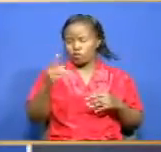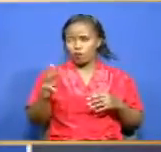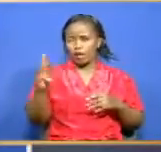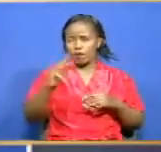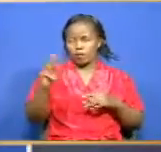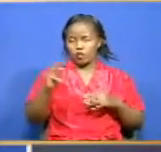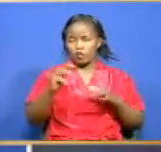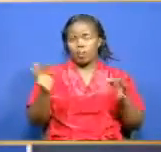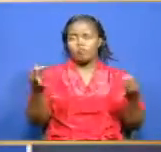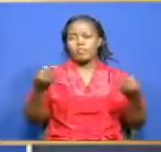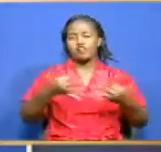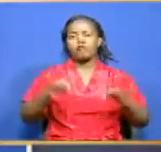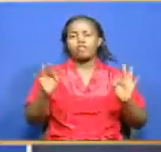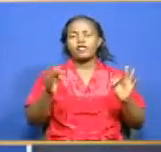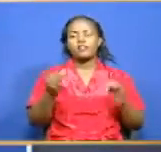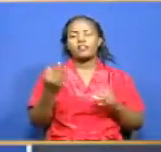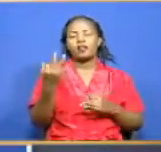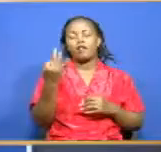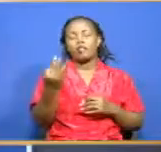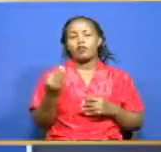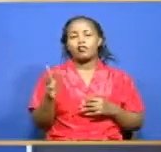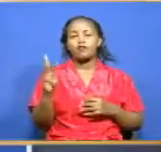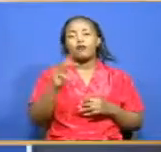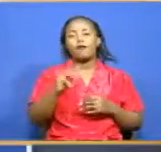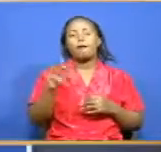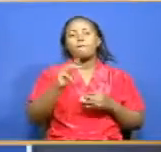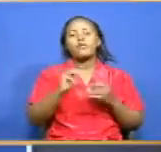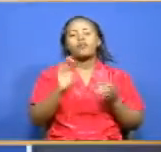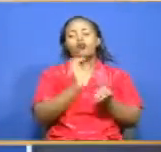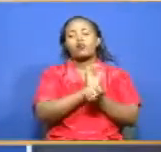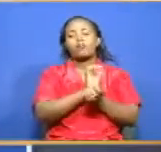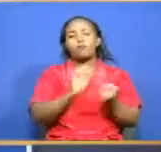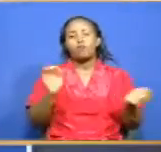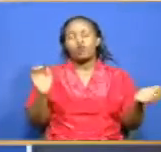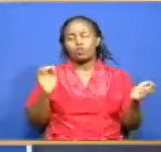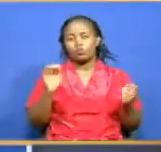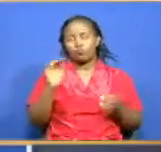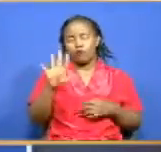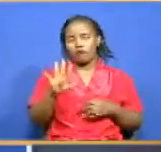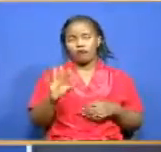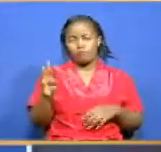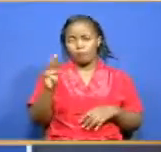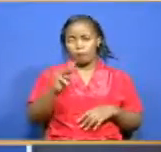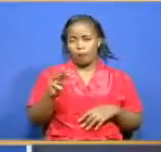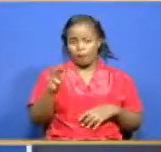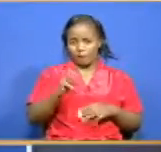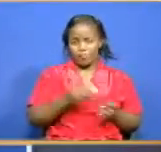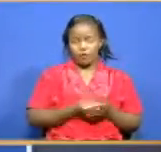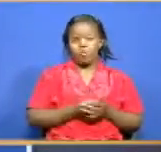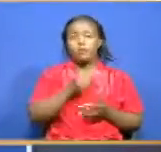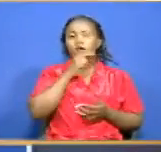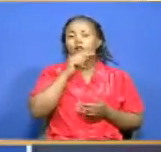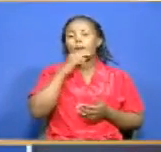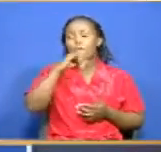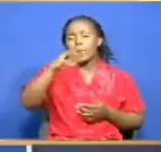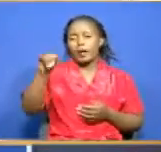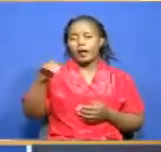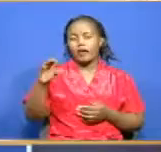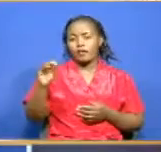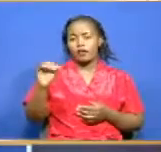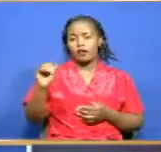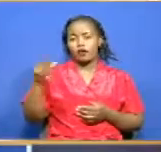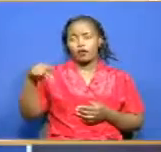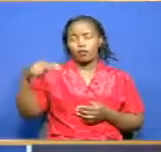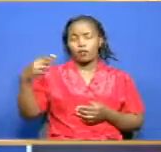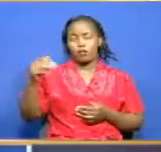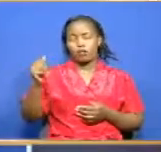released on a 3 million shillings cash bail or a bond of 5 million shillings. Josephat Amiti appeared before magistrate